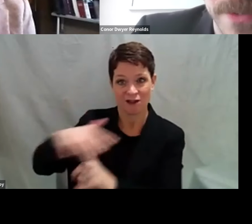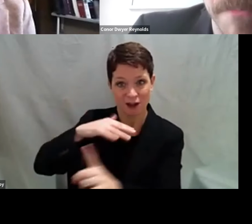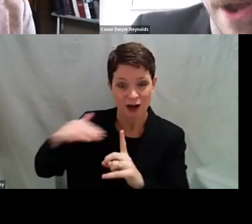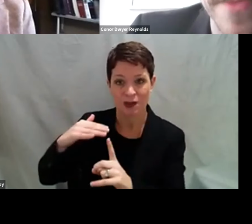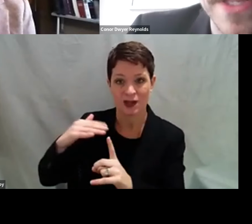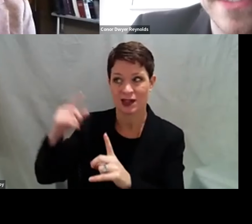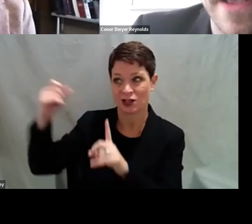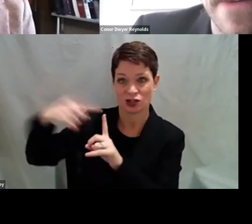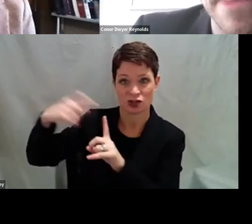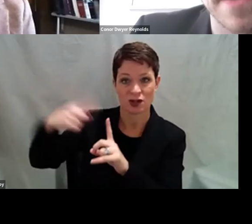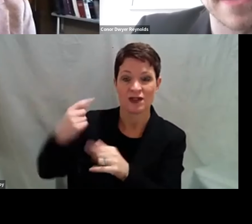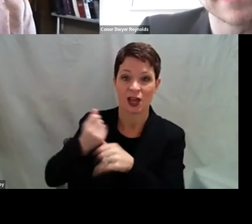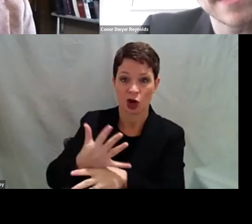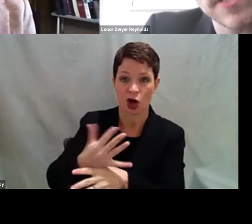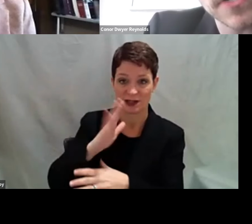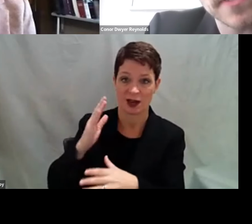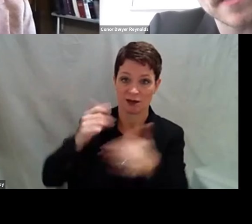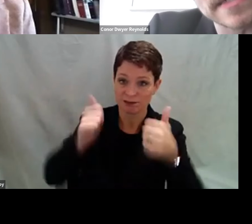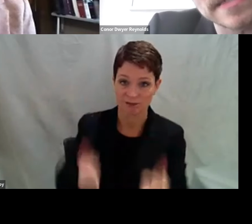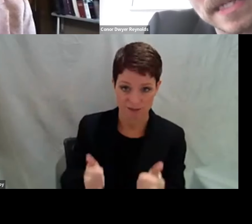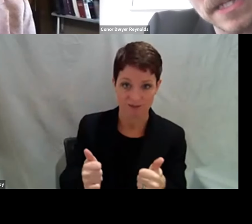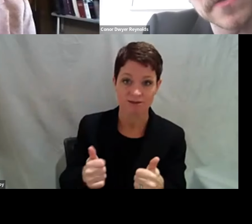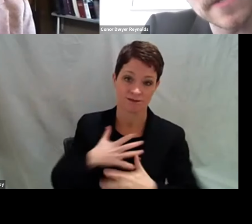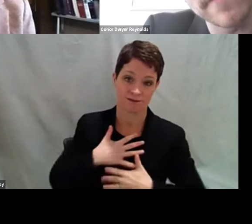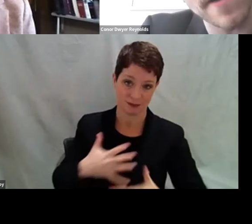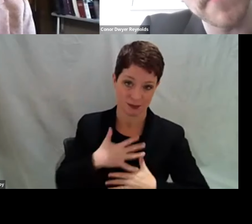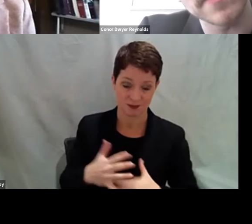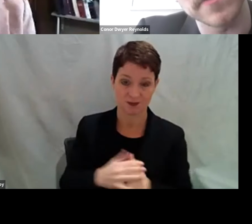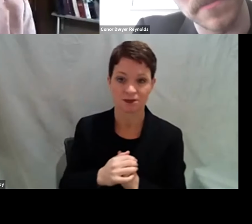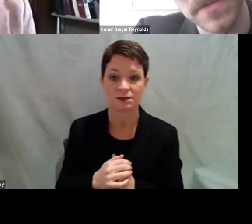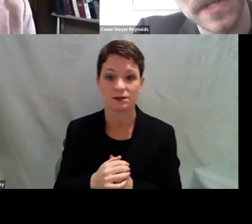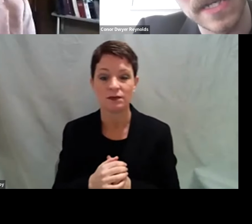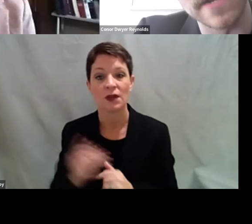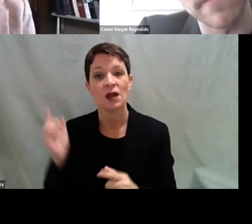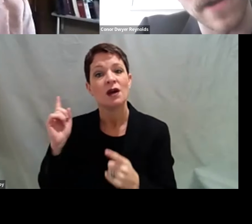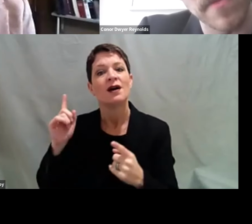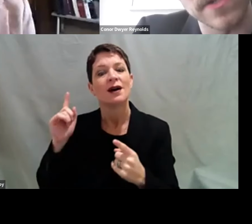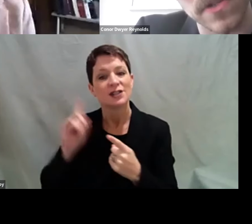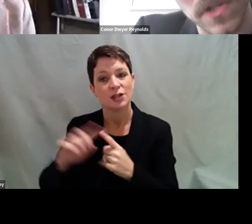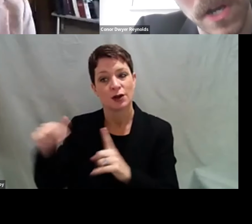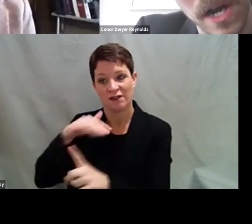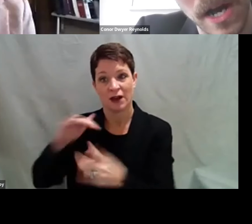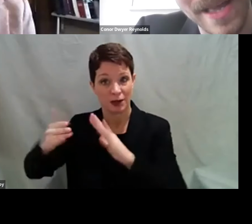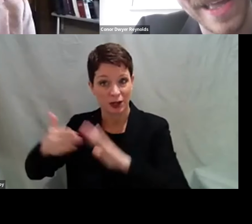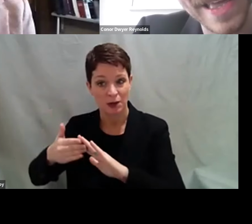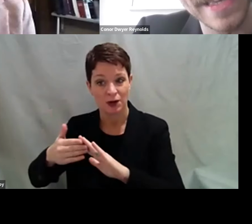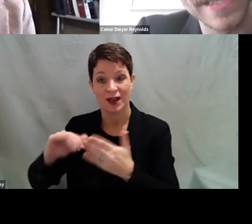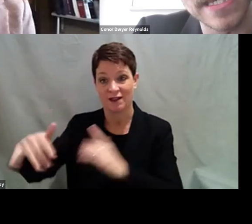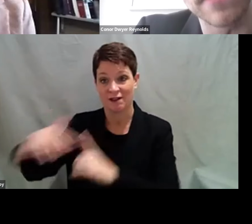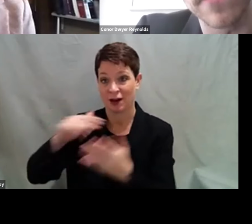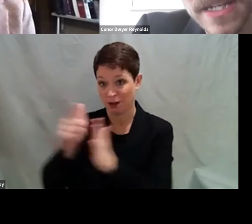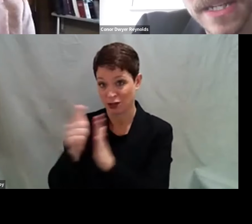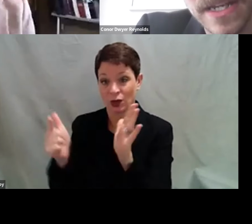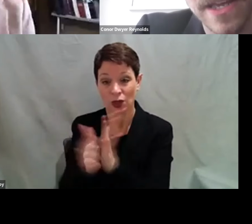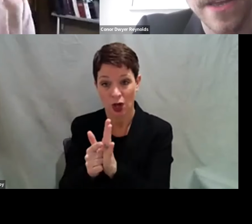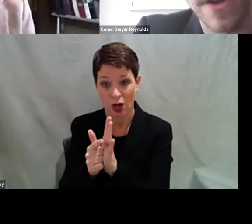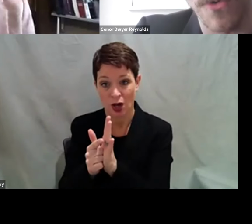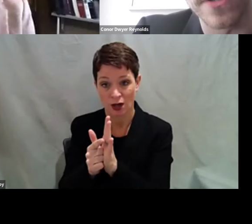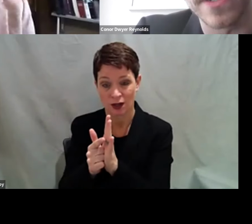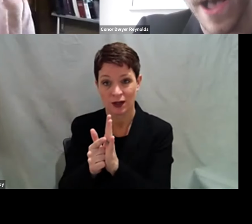affect those impairments. And the issue is that until the environmental community and environmental law is